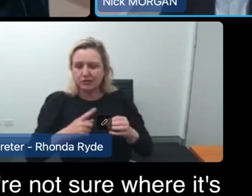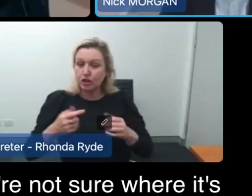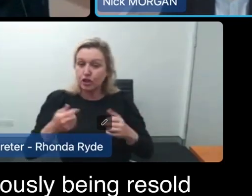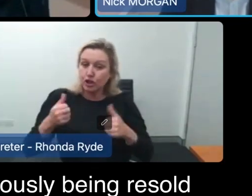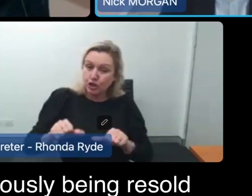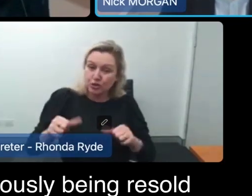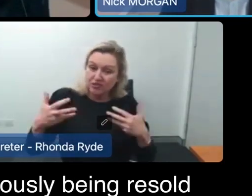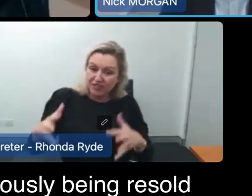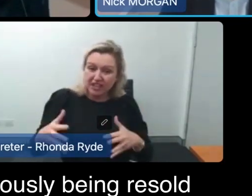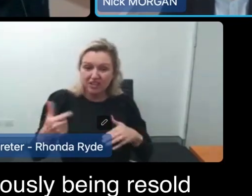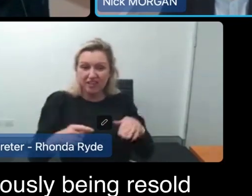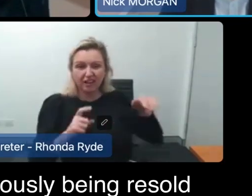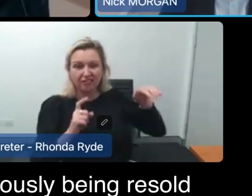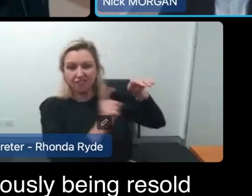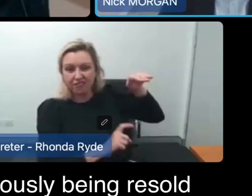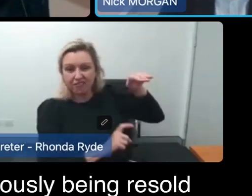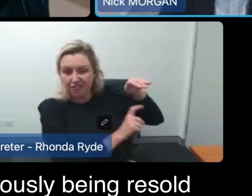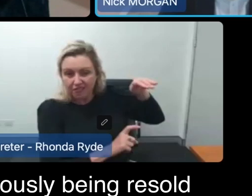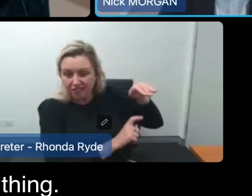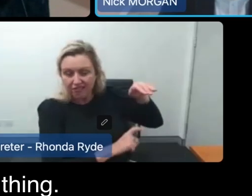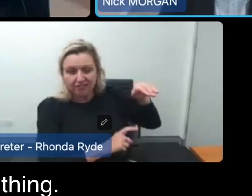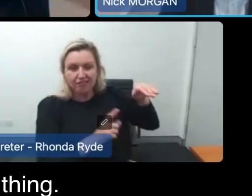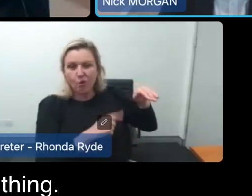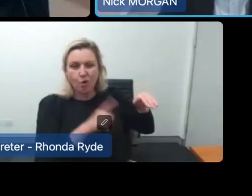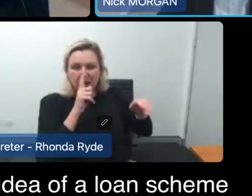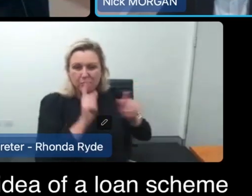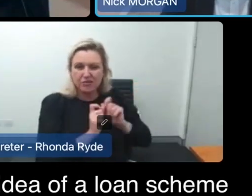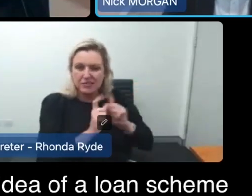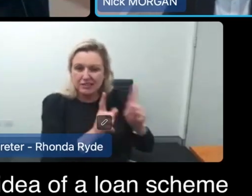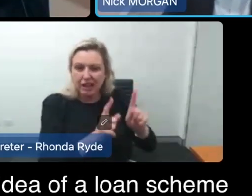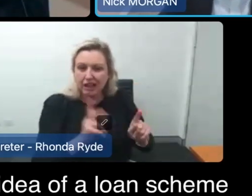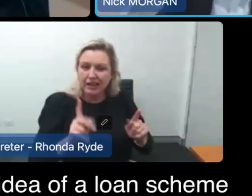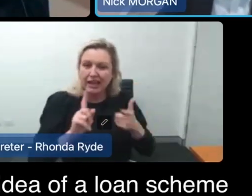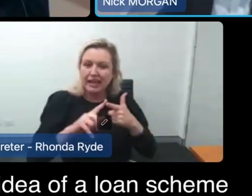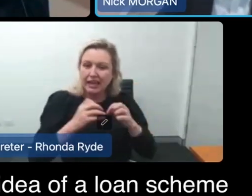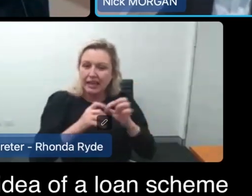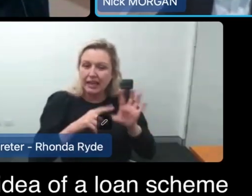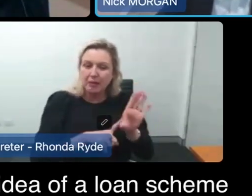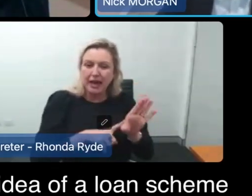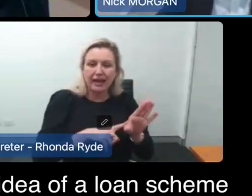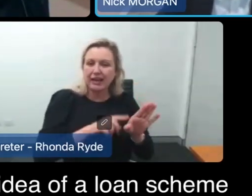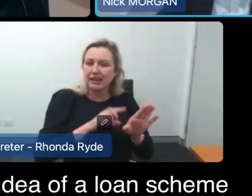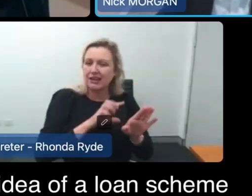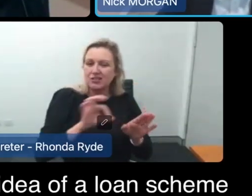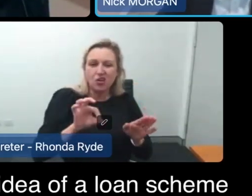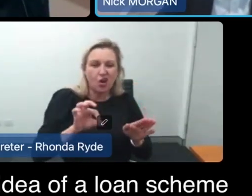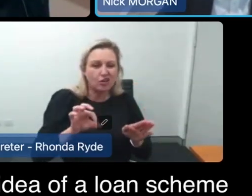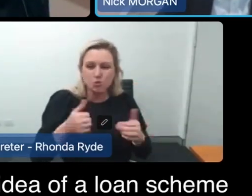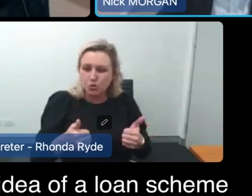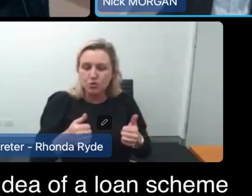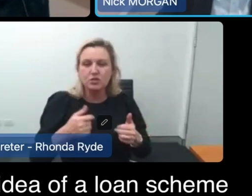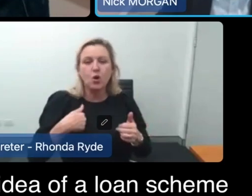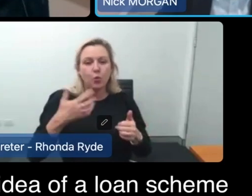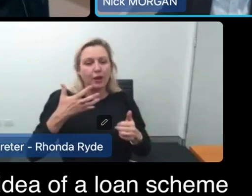when we're not sure where it's been, and it could be dangerously being resold and that sort of thing. So we are keen to explore that idea of a